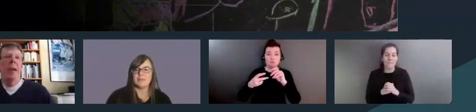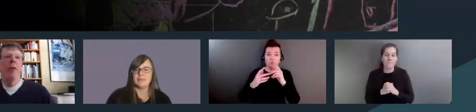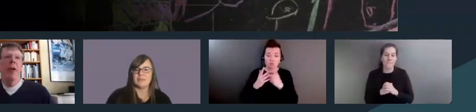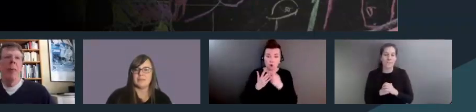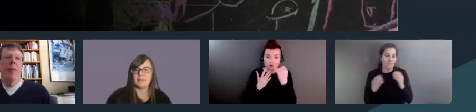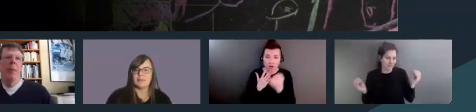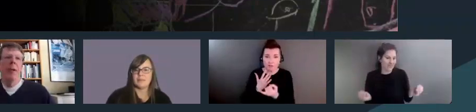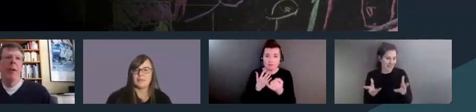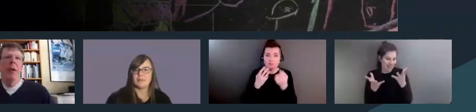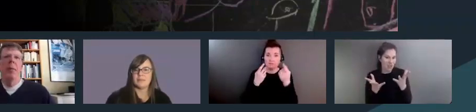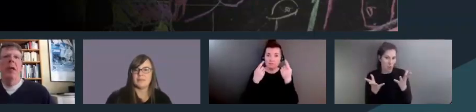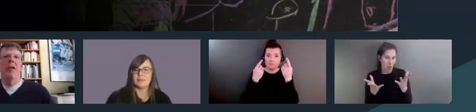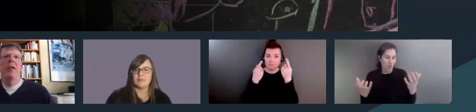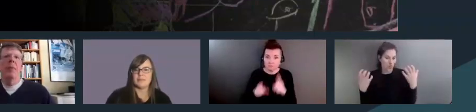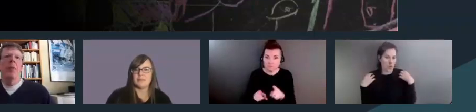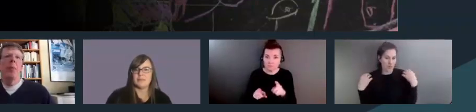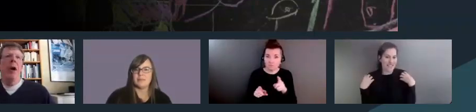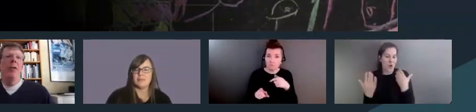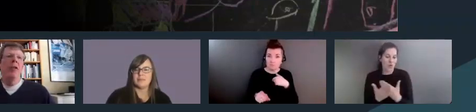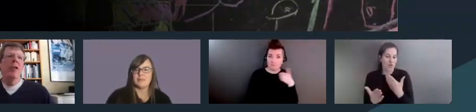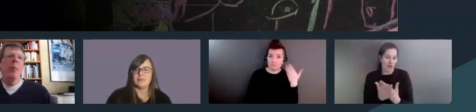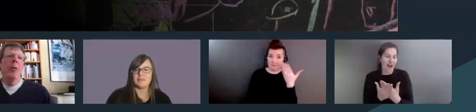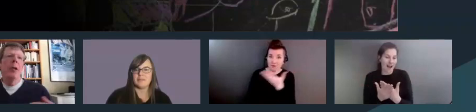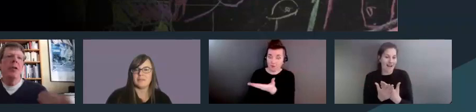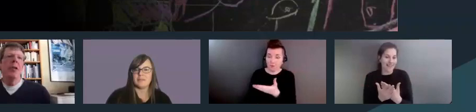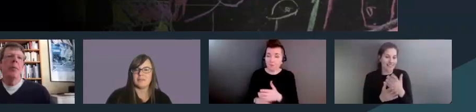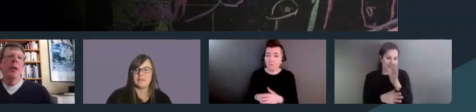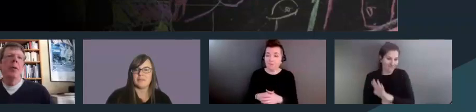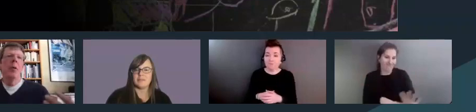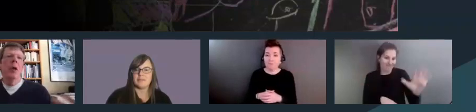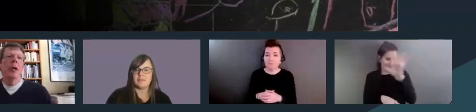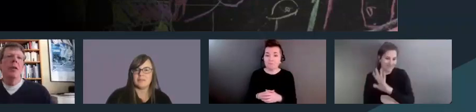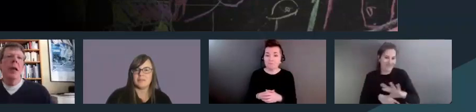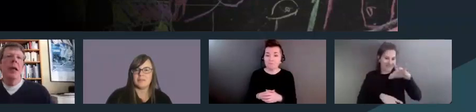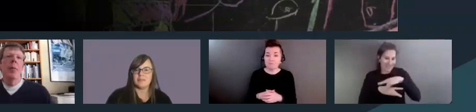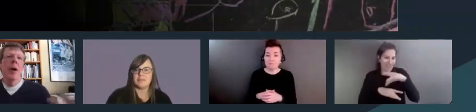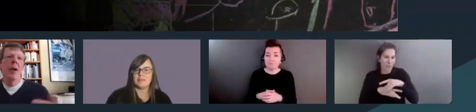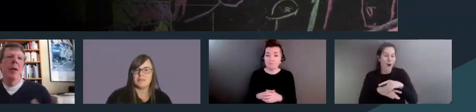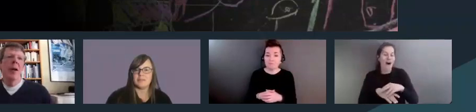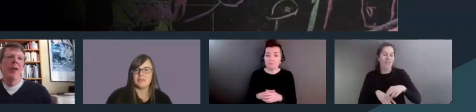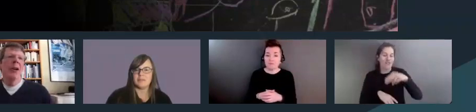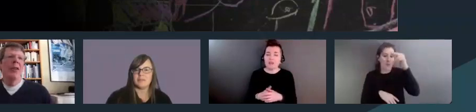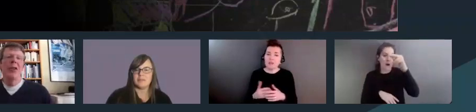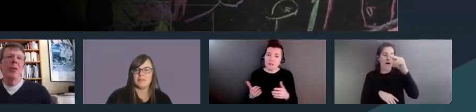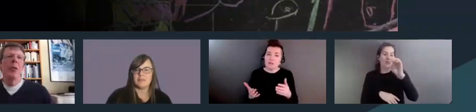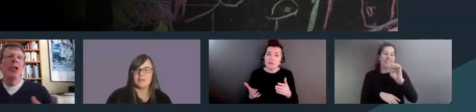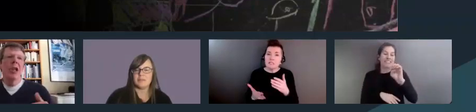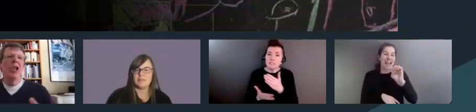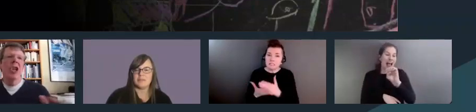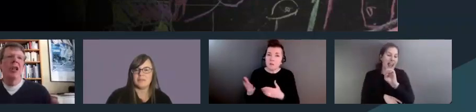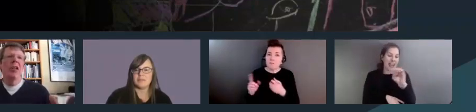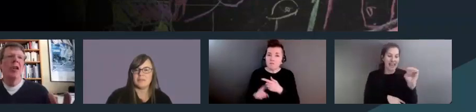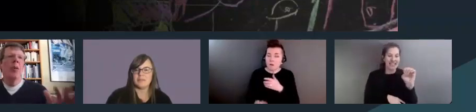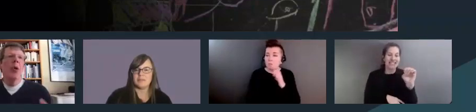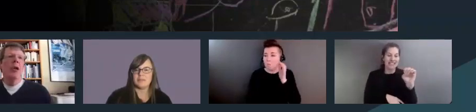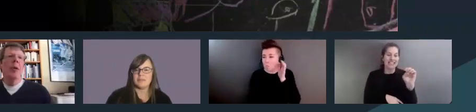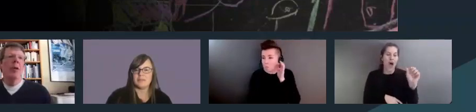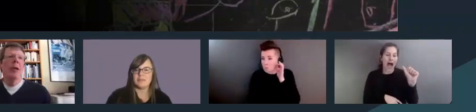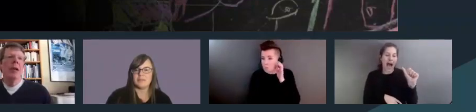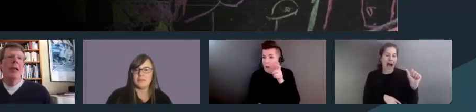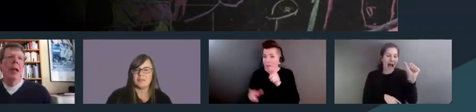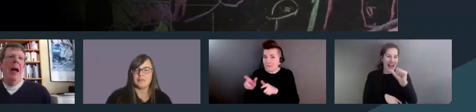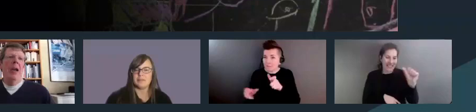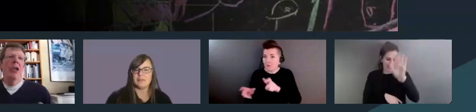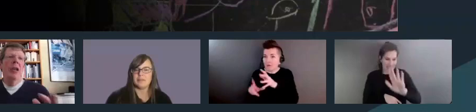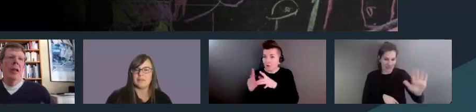and where they came from, because part of this is about listening to people and what they say, and part, I just appreciated Shelley's point